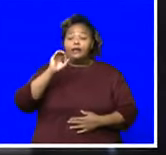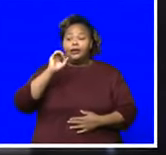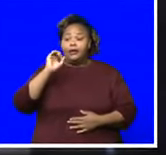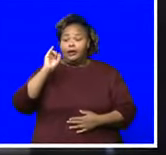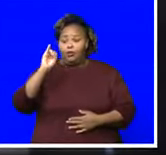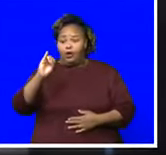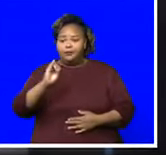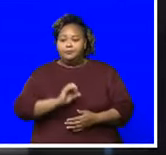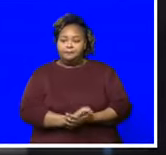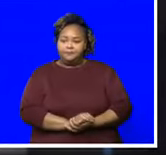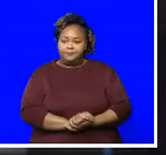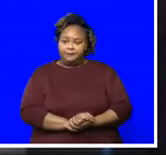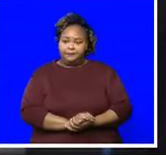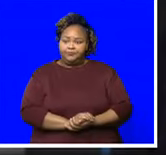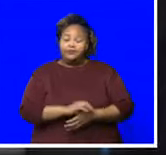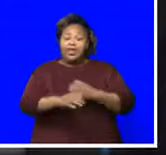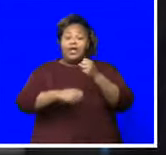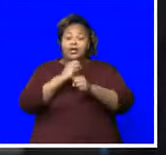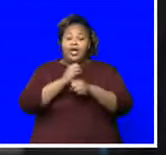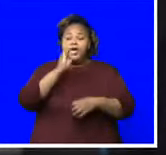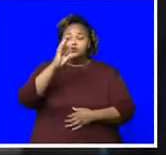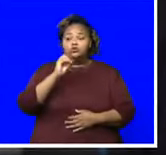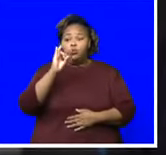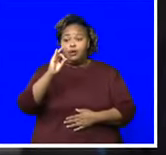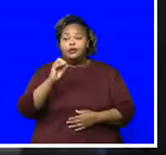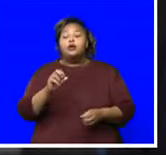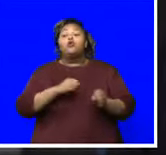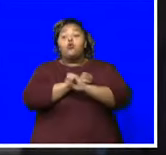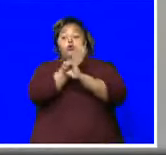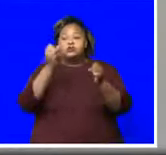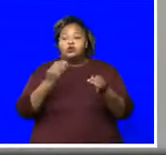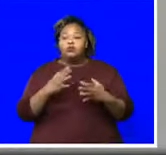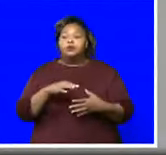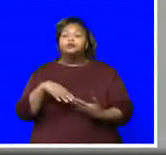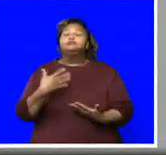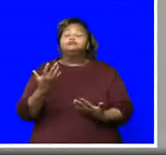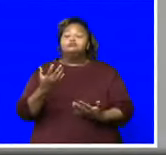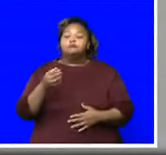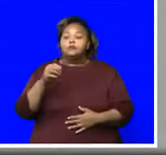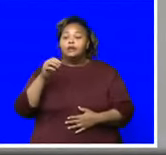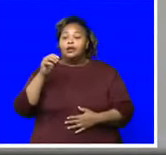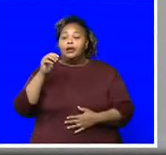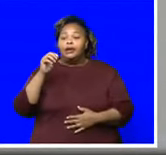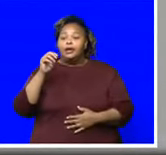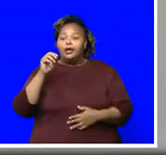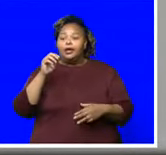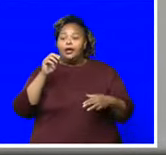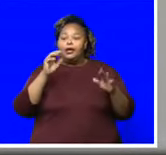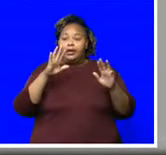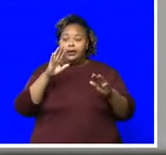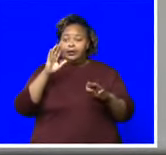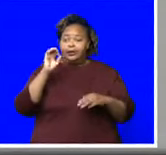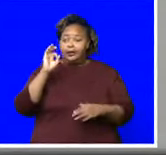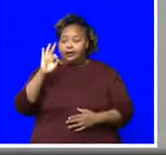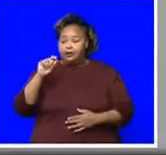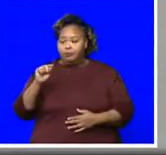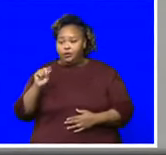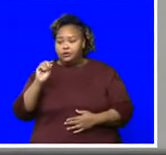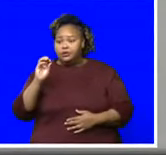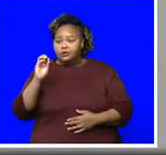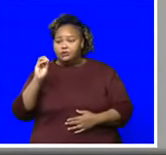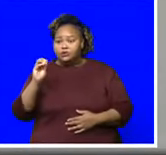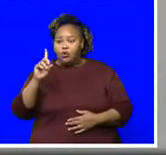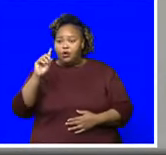lizinga lekuphasa nga 2021 libengu 93.01% kodwa ke ema credits ehlile